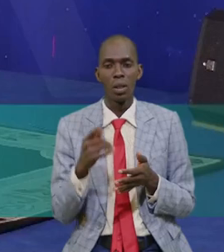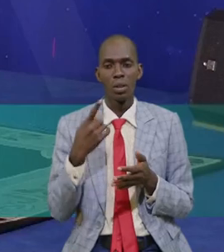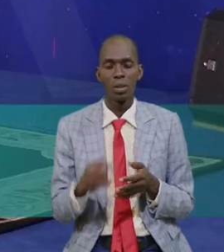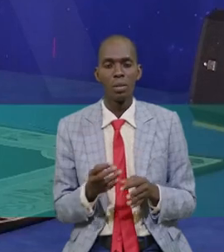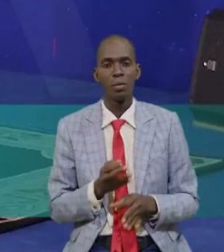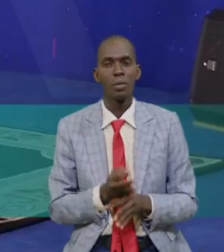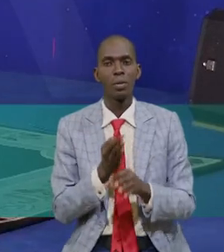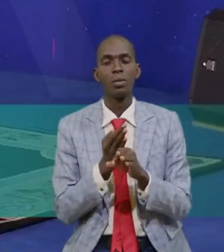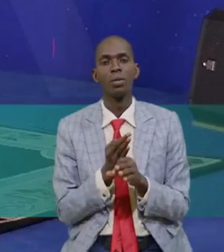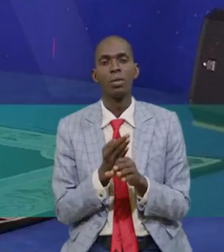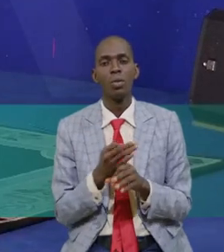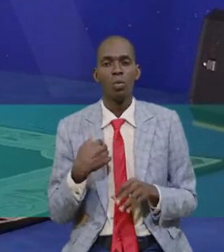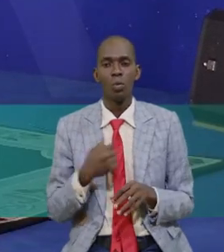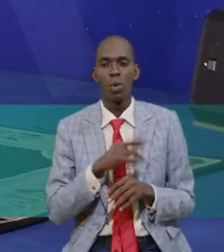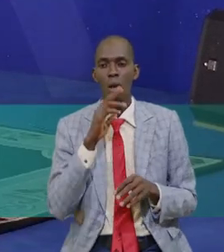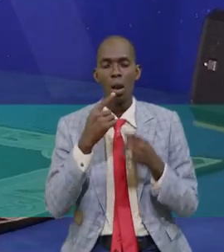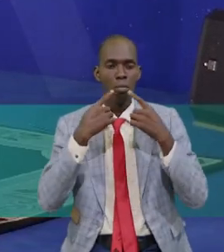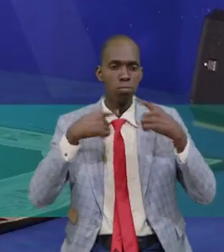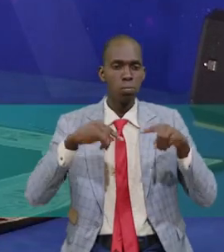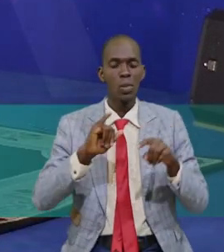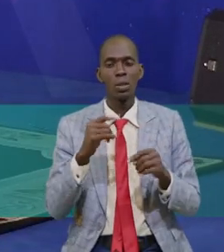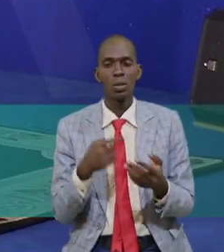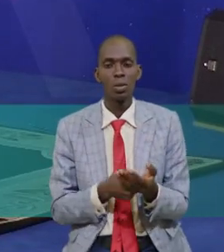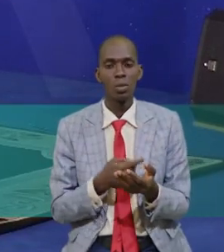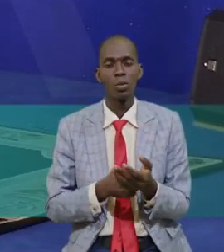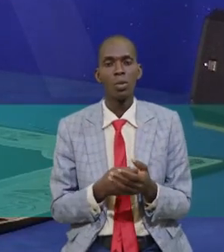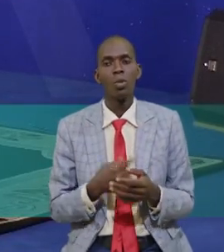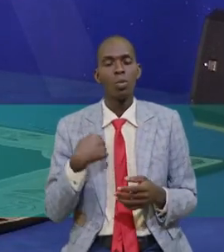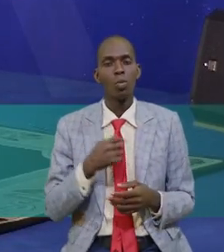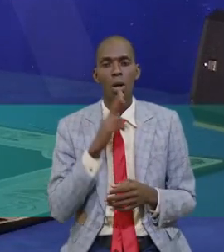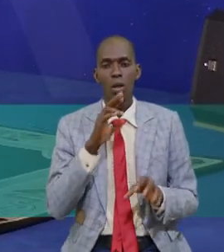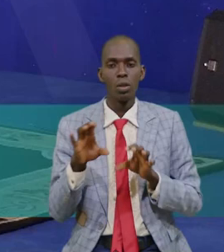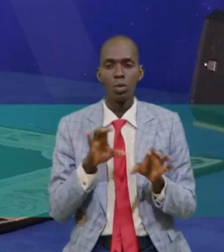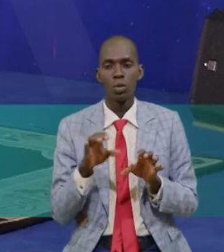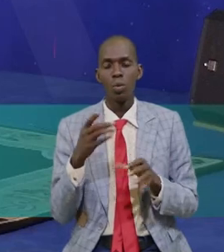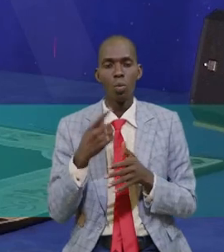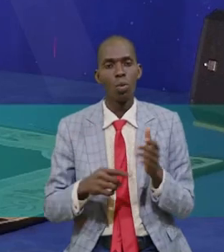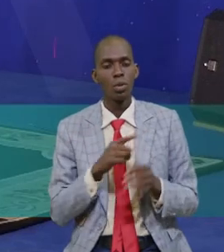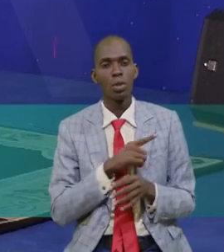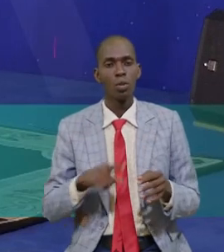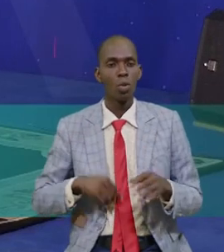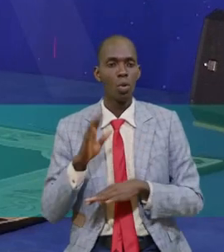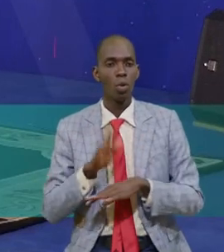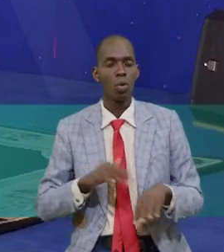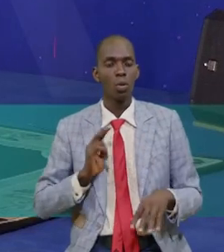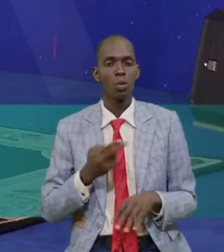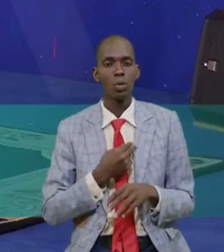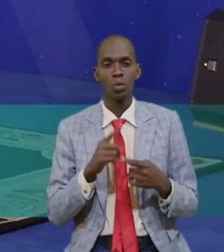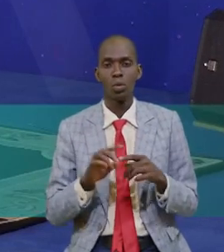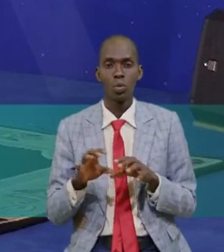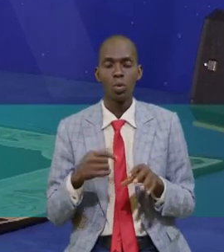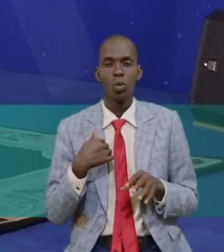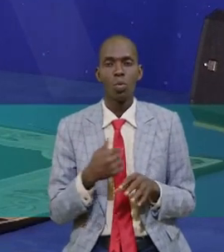We're proclaiming the gospel. We're doing what the Lord has called us to do. And we expect that